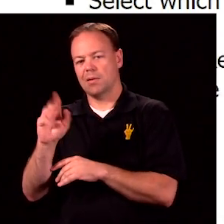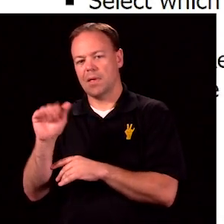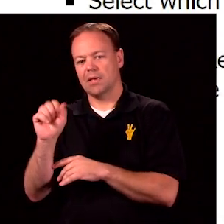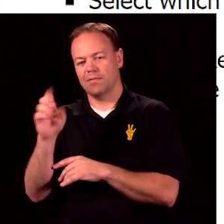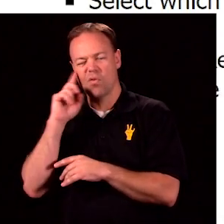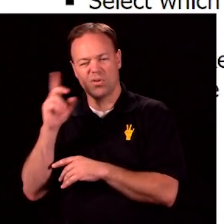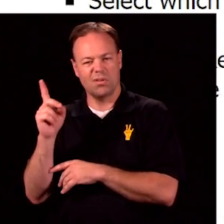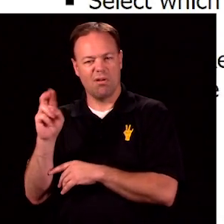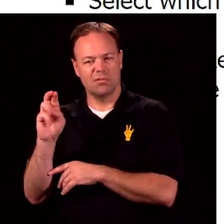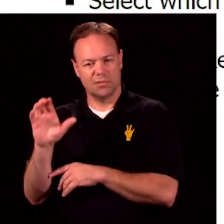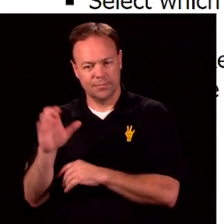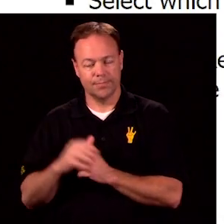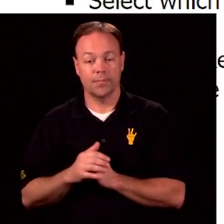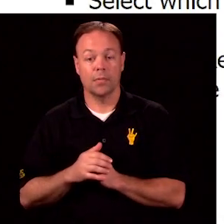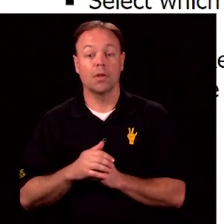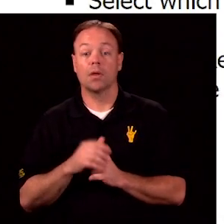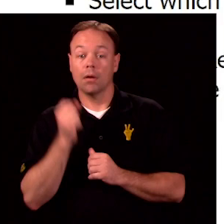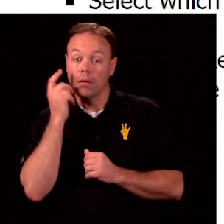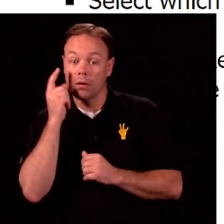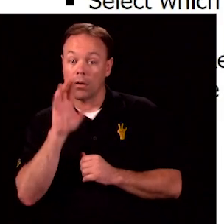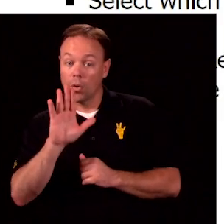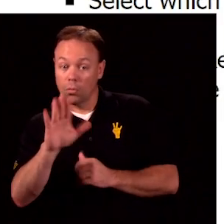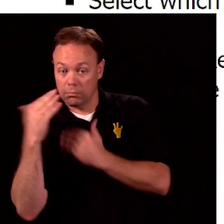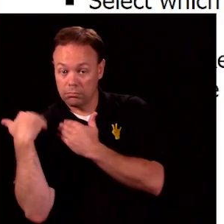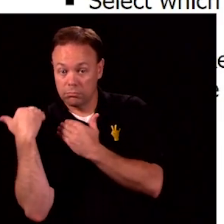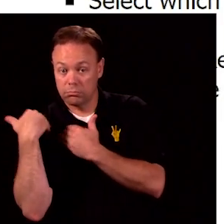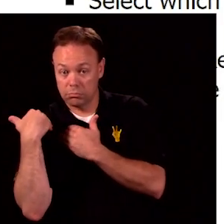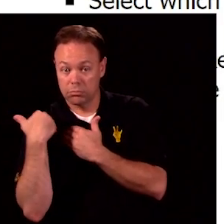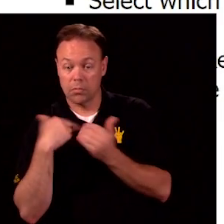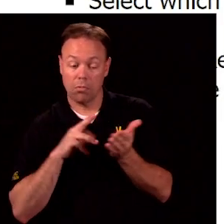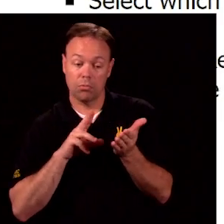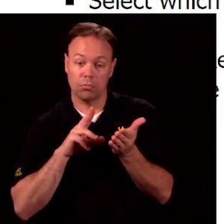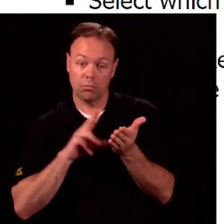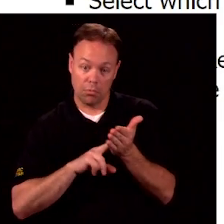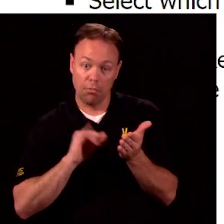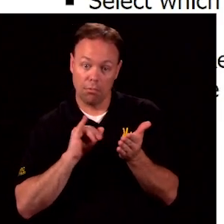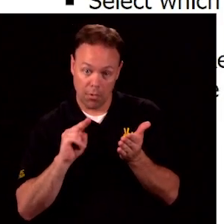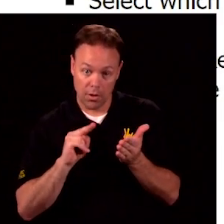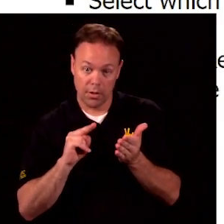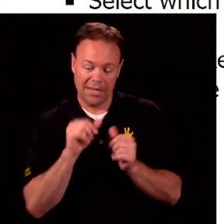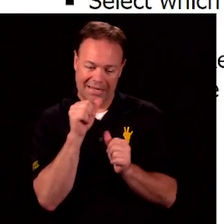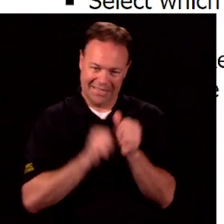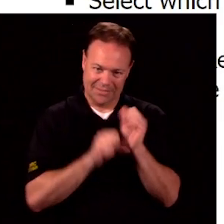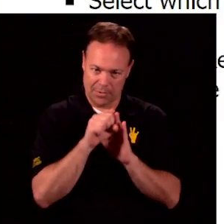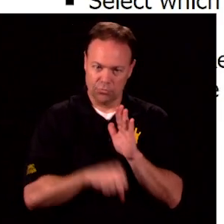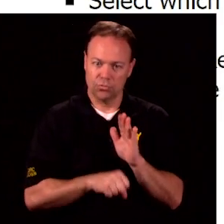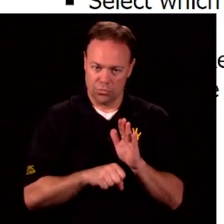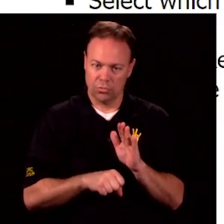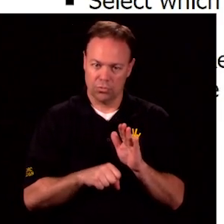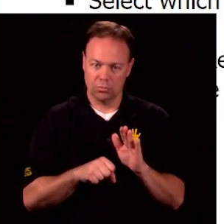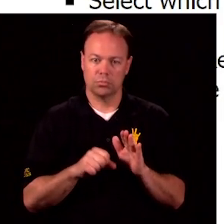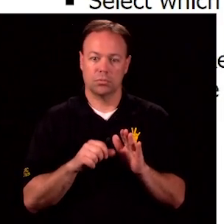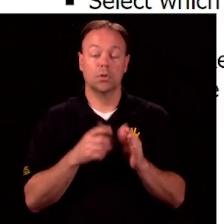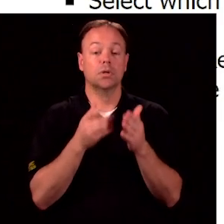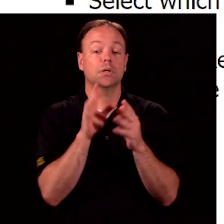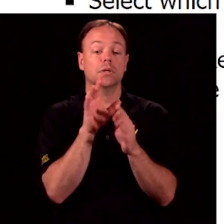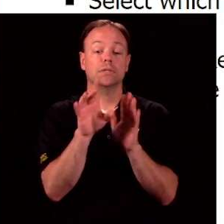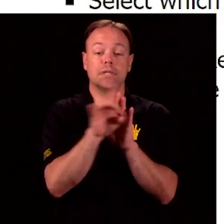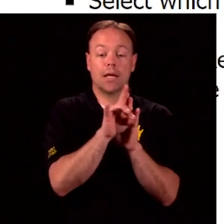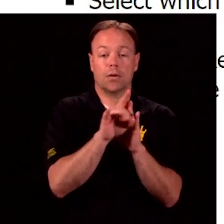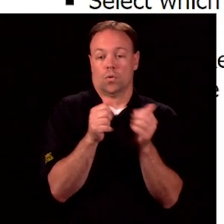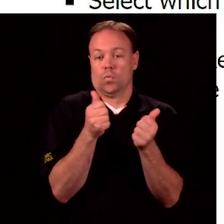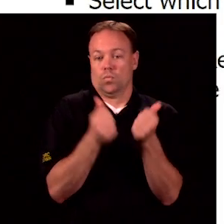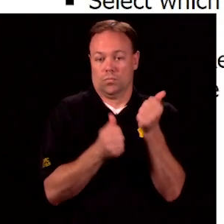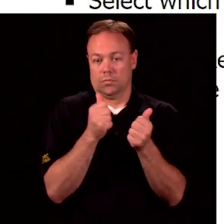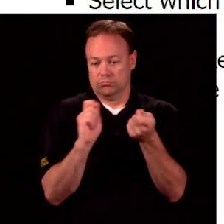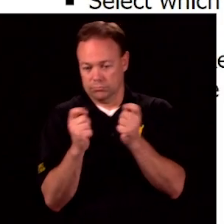DRC. It will be your responsibility to log into the DRC Connect at the beginning of each semester to select which